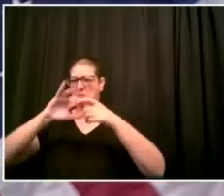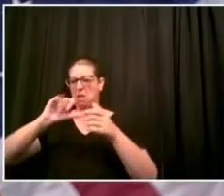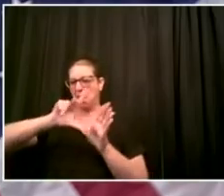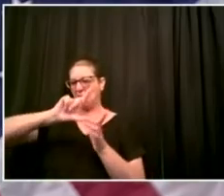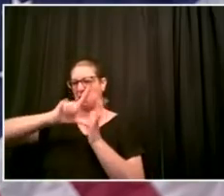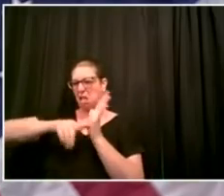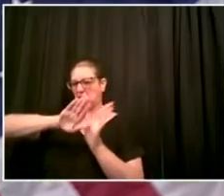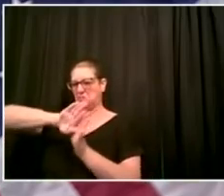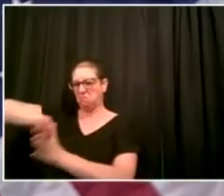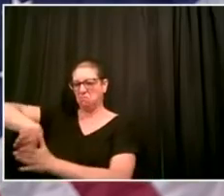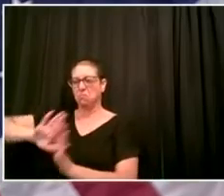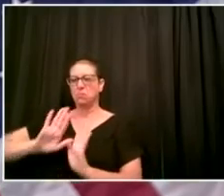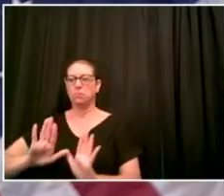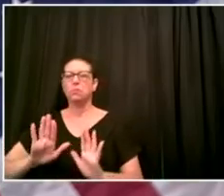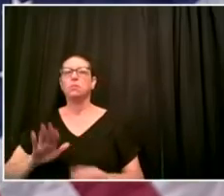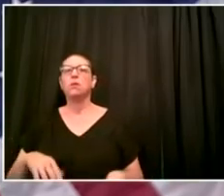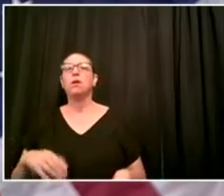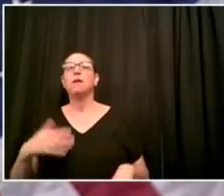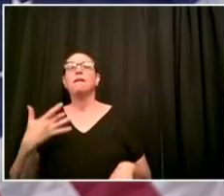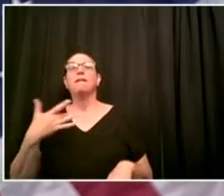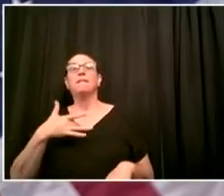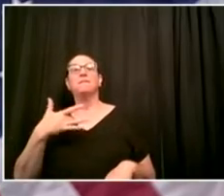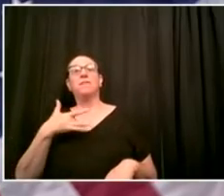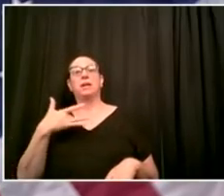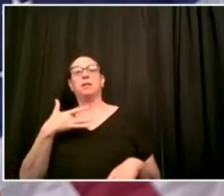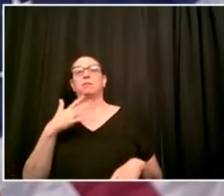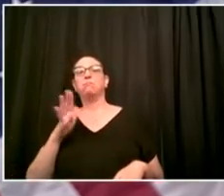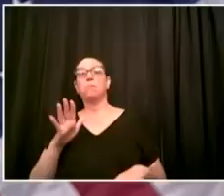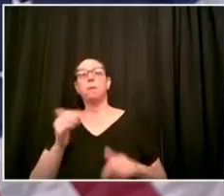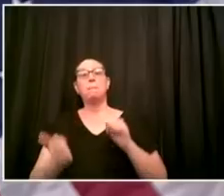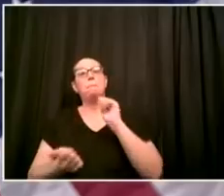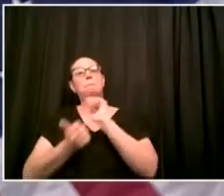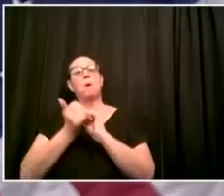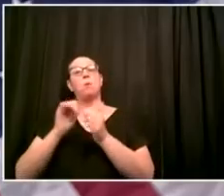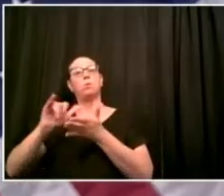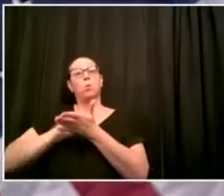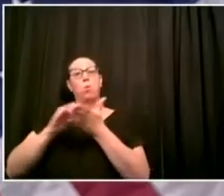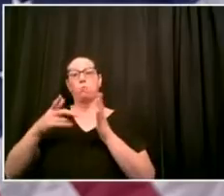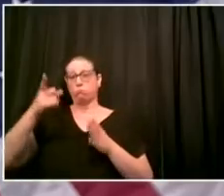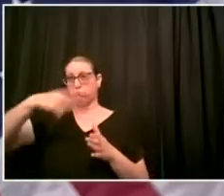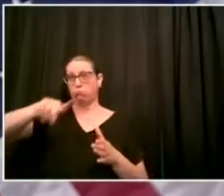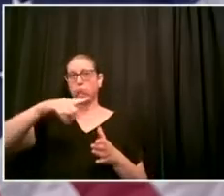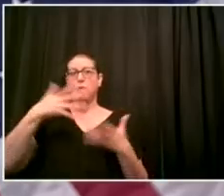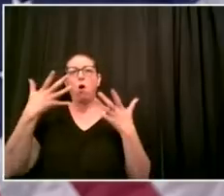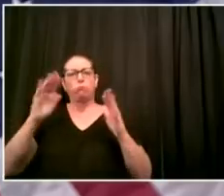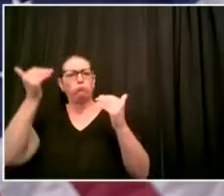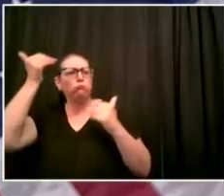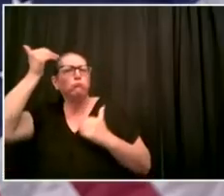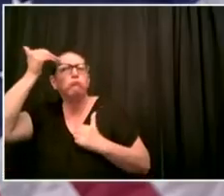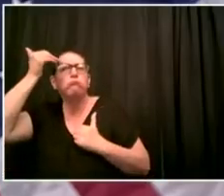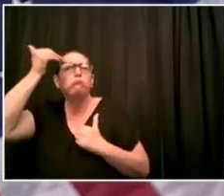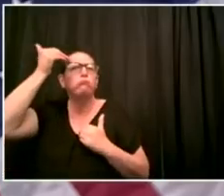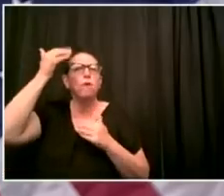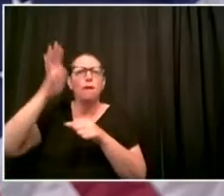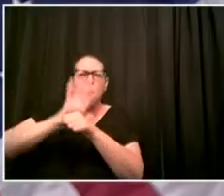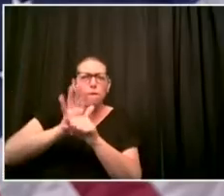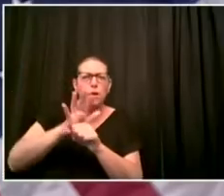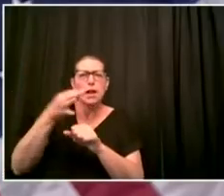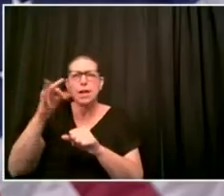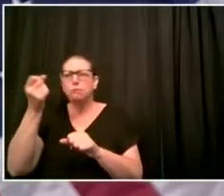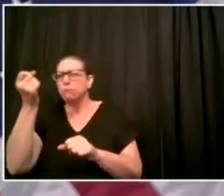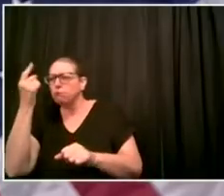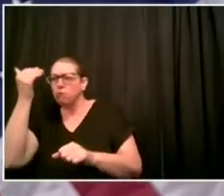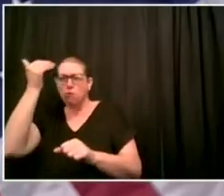people to educate, to remind, to give out face coverings, that does the vast majority of what we need.